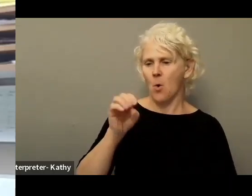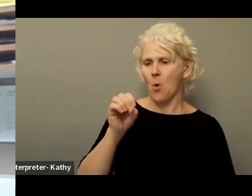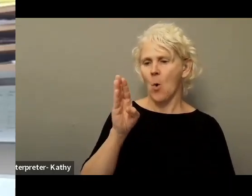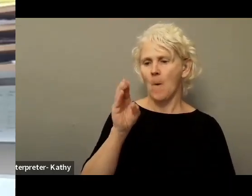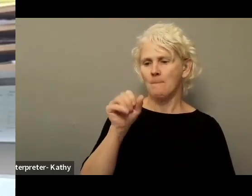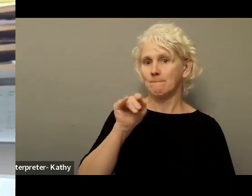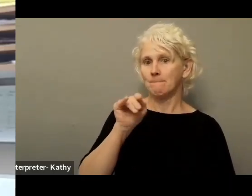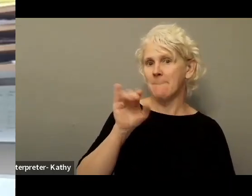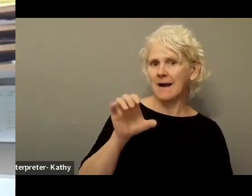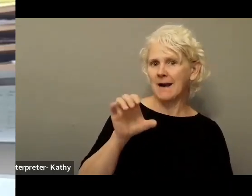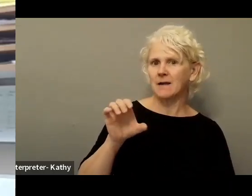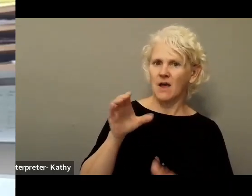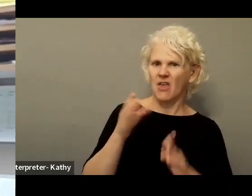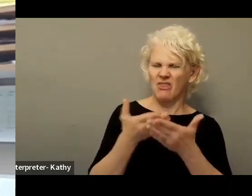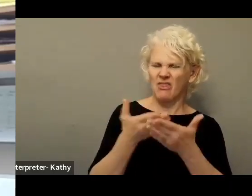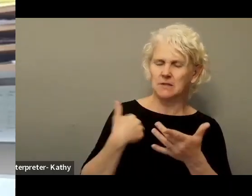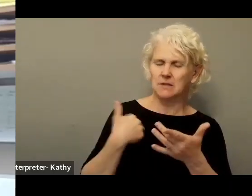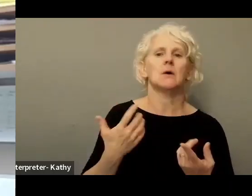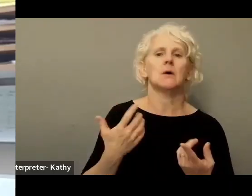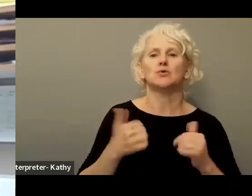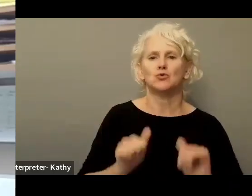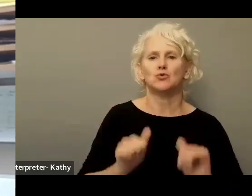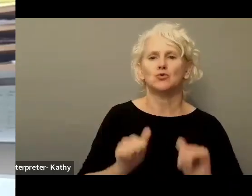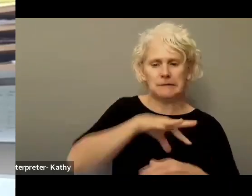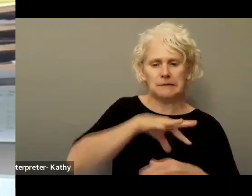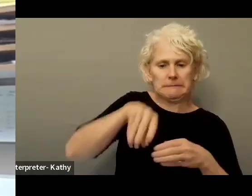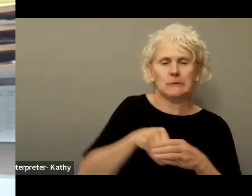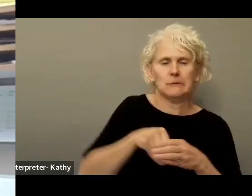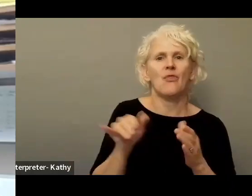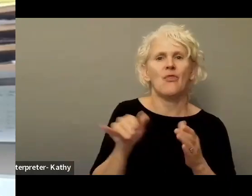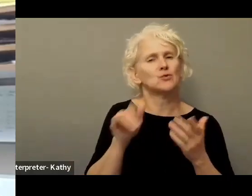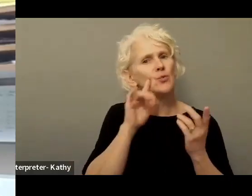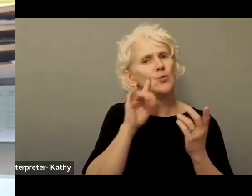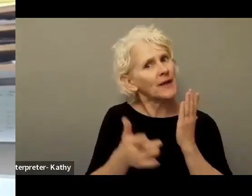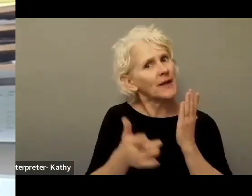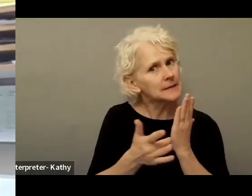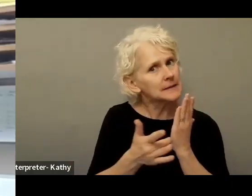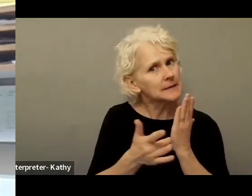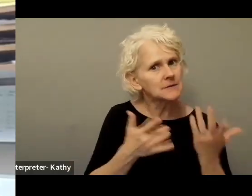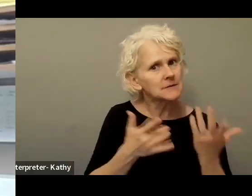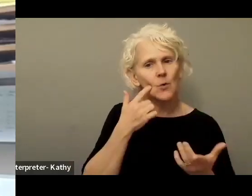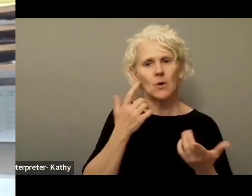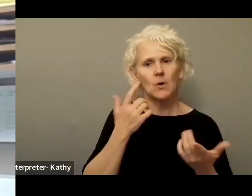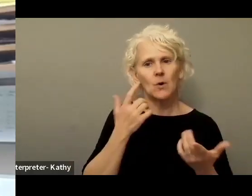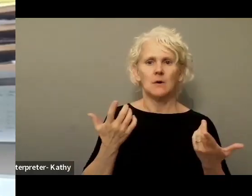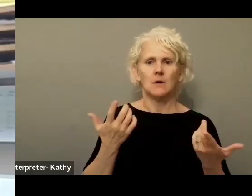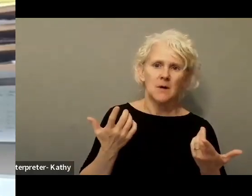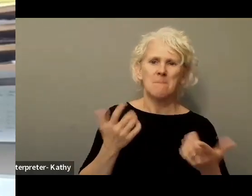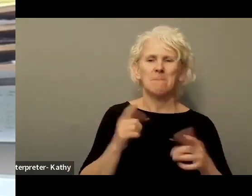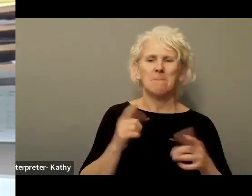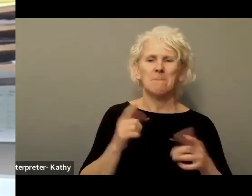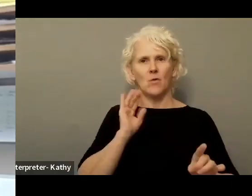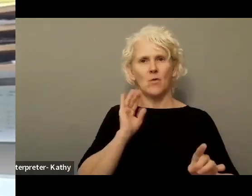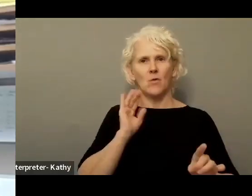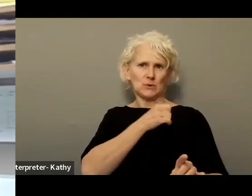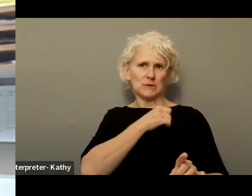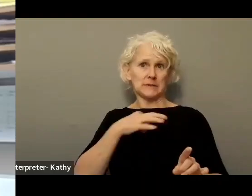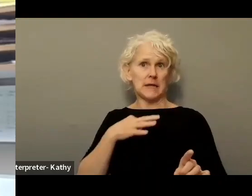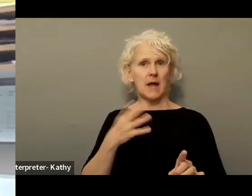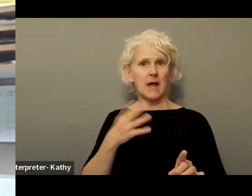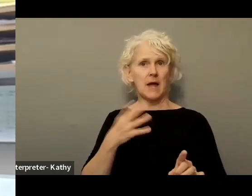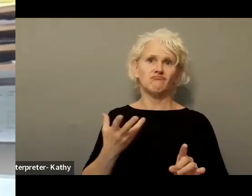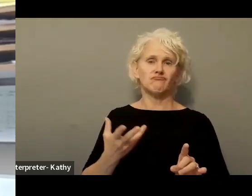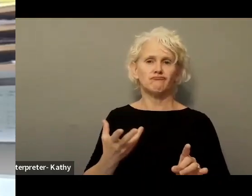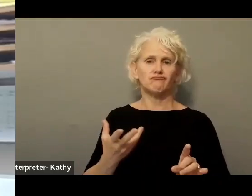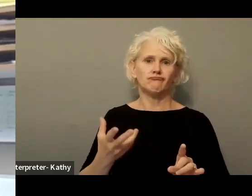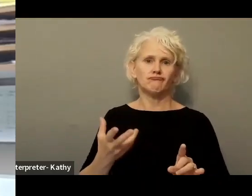will react to that yet, but we want to start integrating some of that technology for our residents. As far as staff, you know,